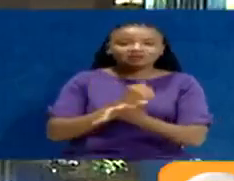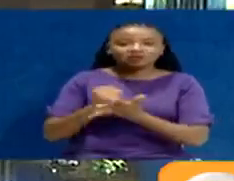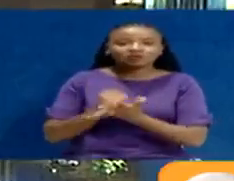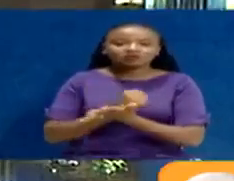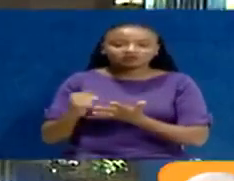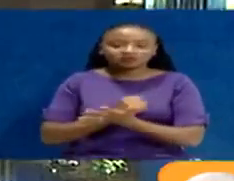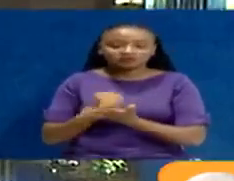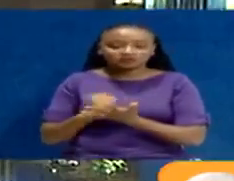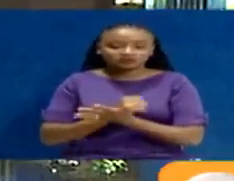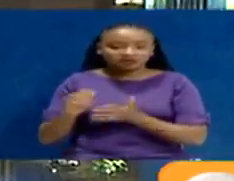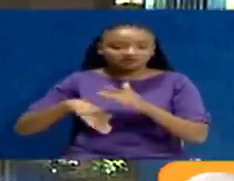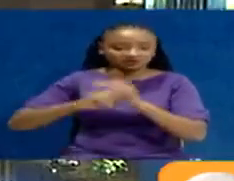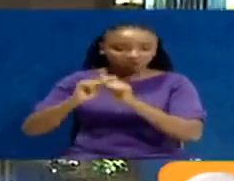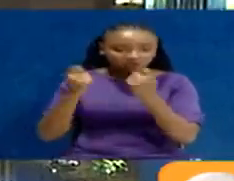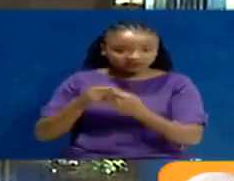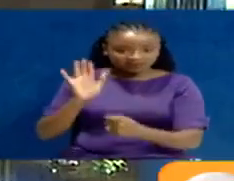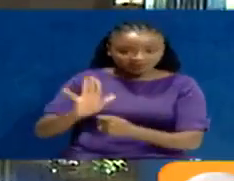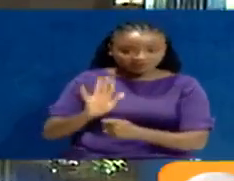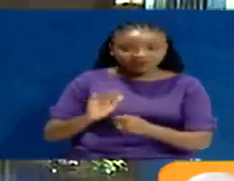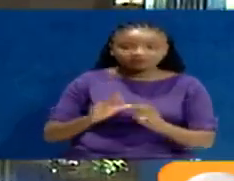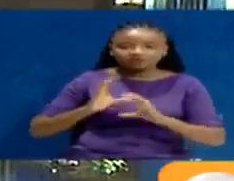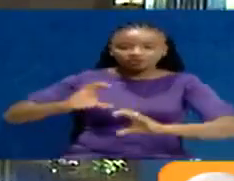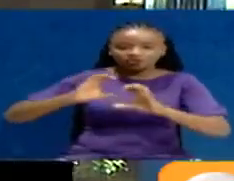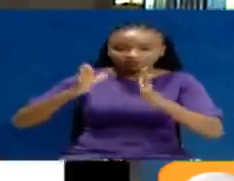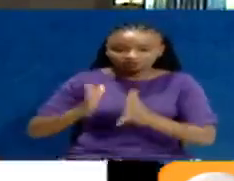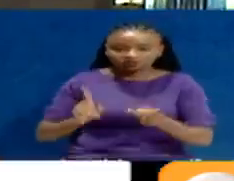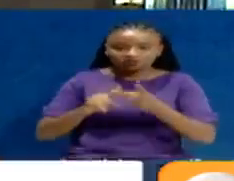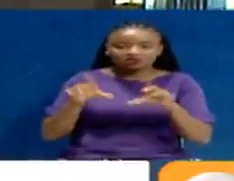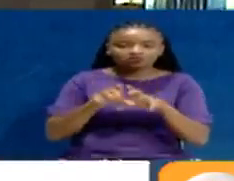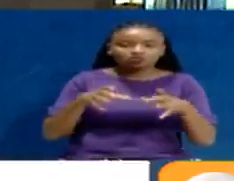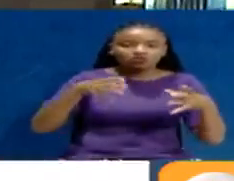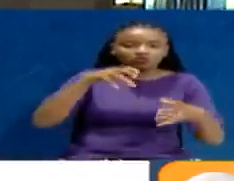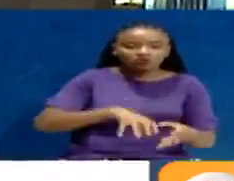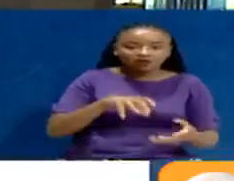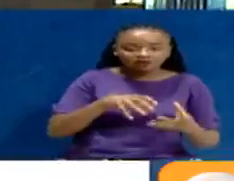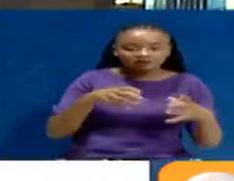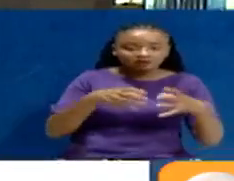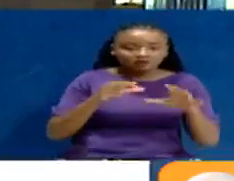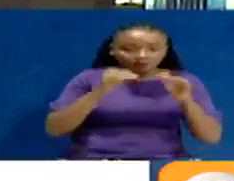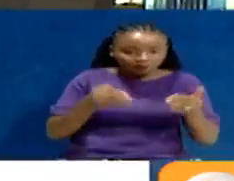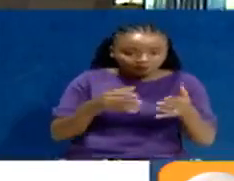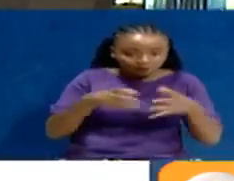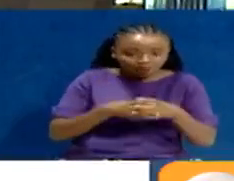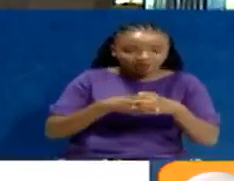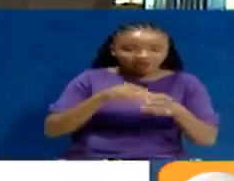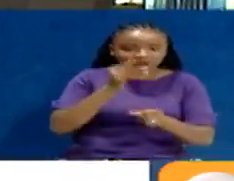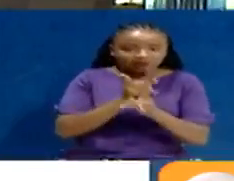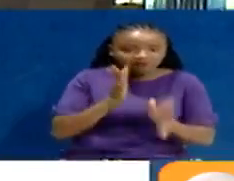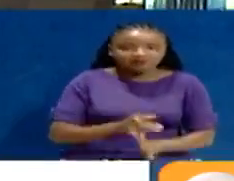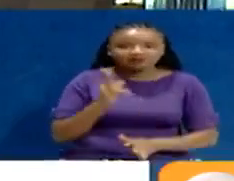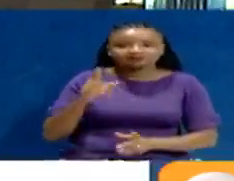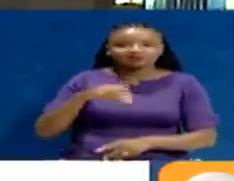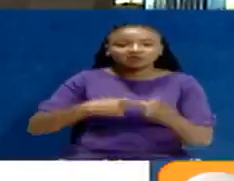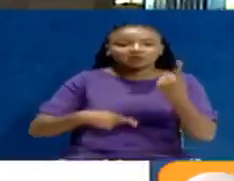after Rangers coach Stanley Okumbi and goalkeeper Kevin Opiyo have both clinched the March 2021 Coach and Player of the